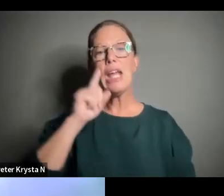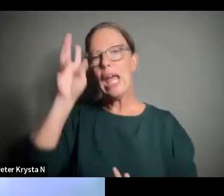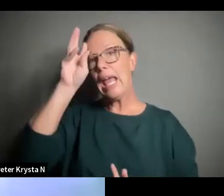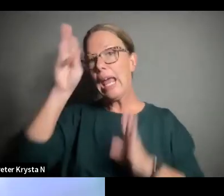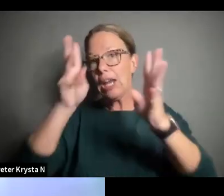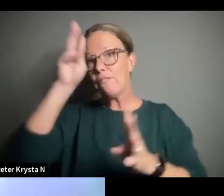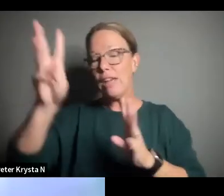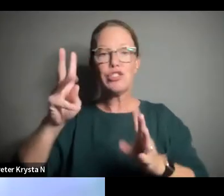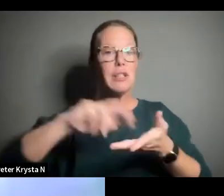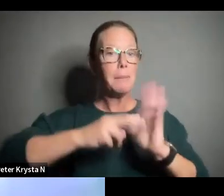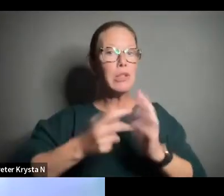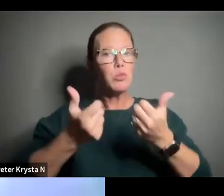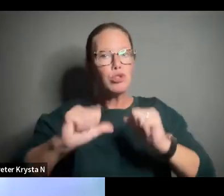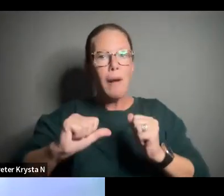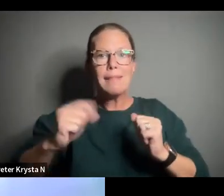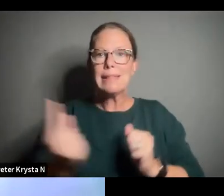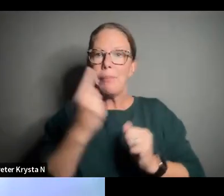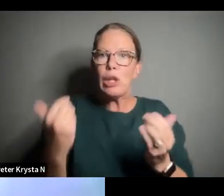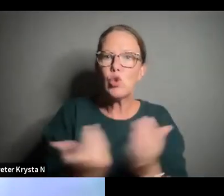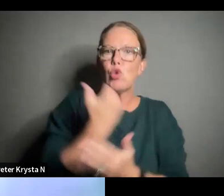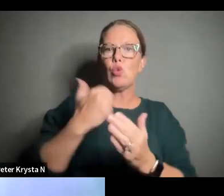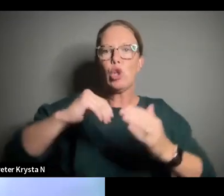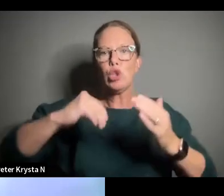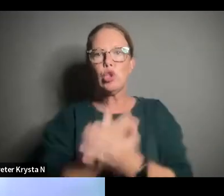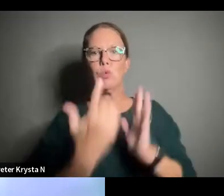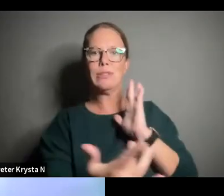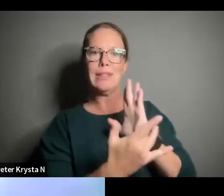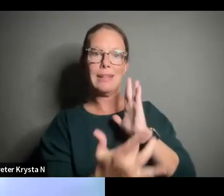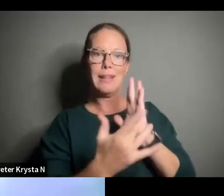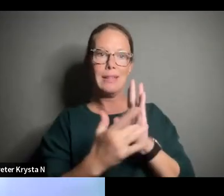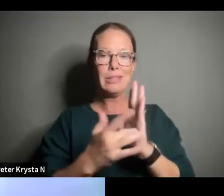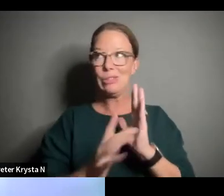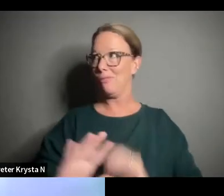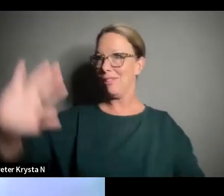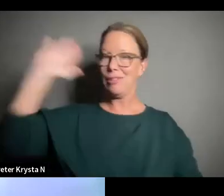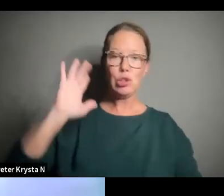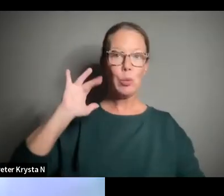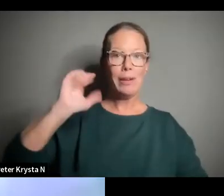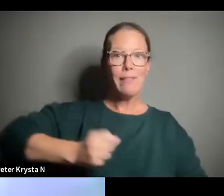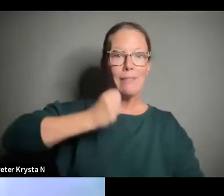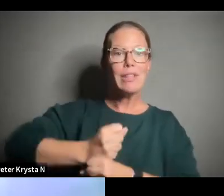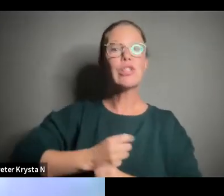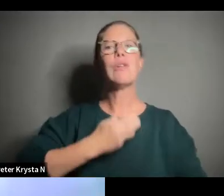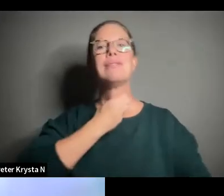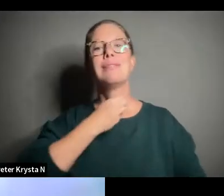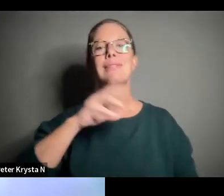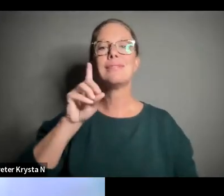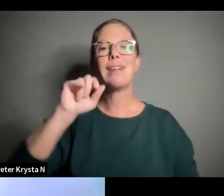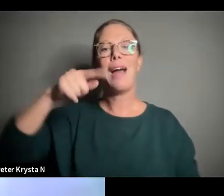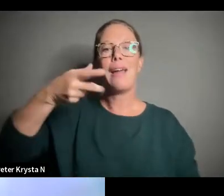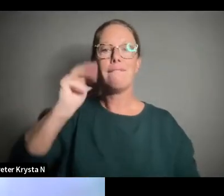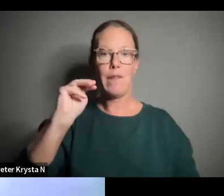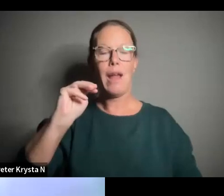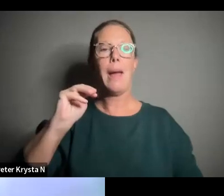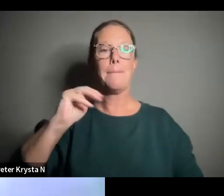trying to help people with new technology. So over 25 years ago, I began this project of diaphragm pacing for spinal cord injured patients to